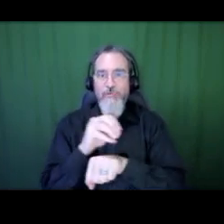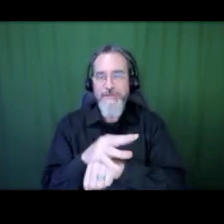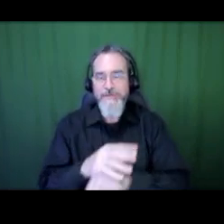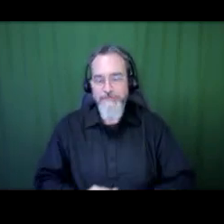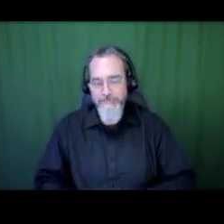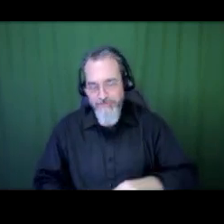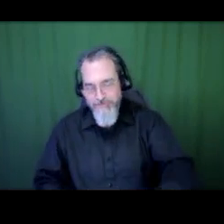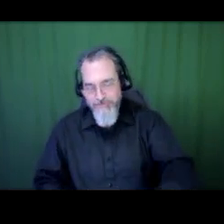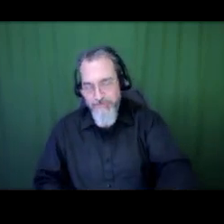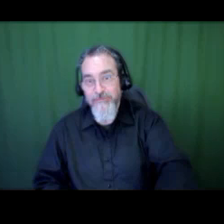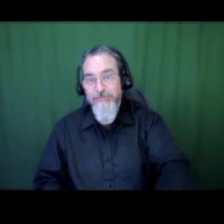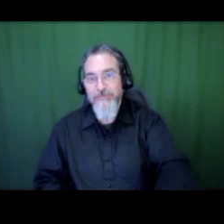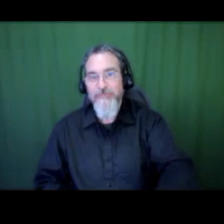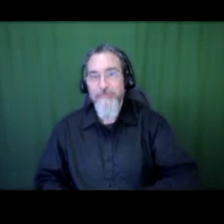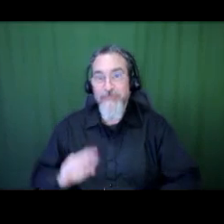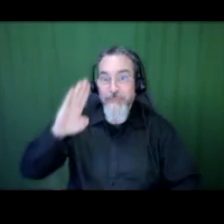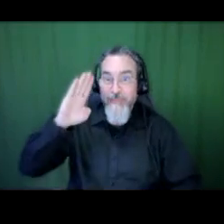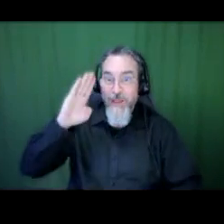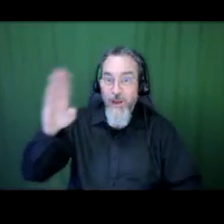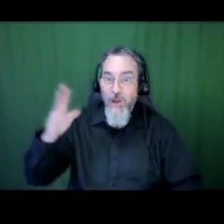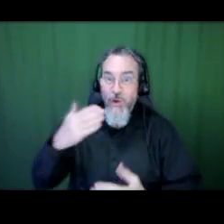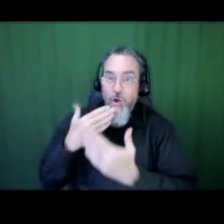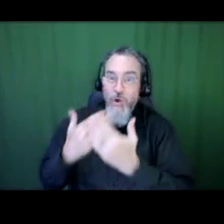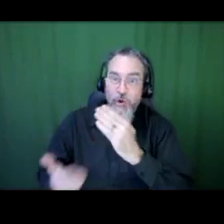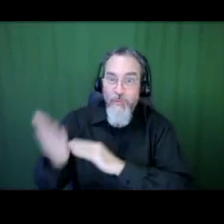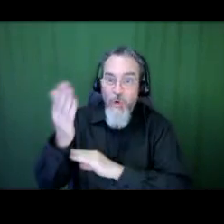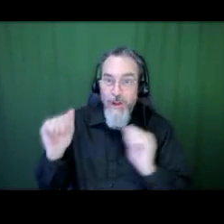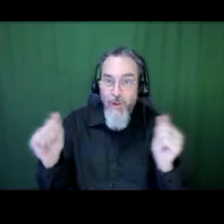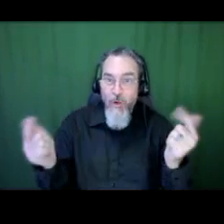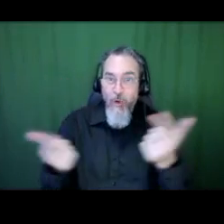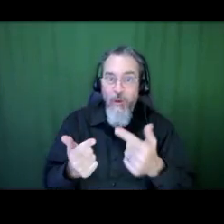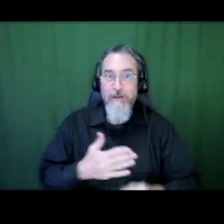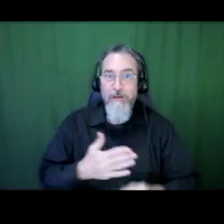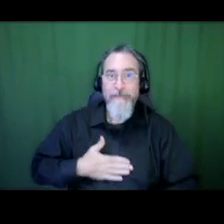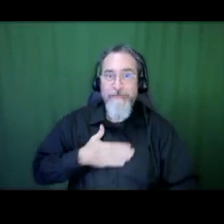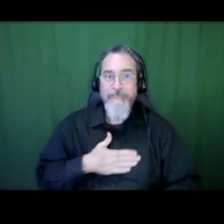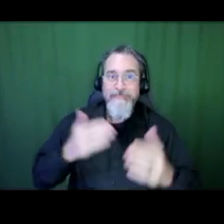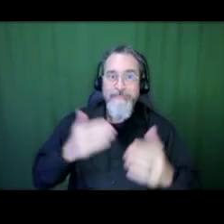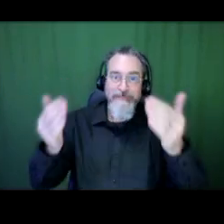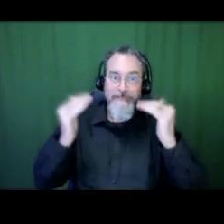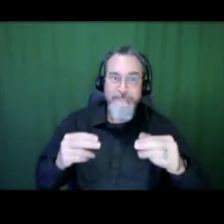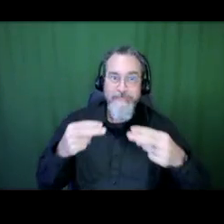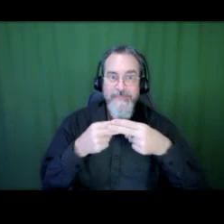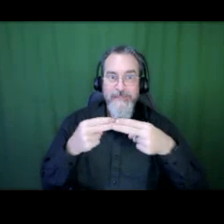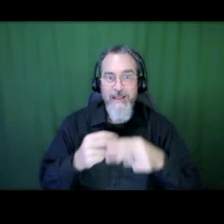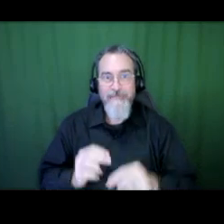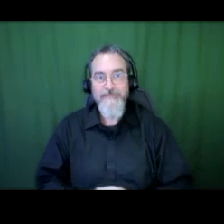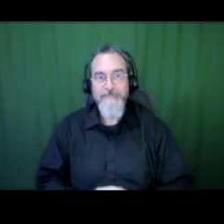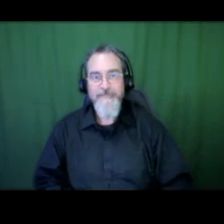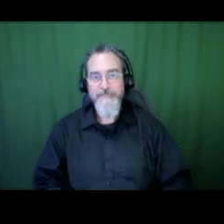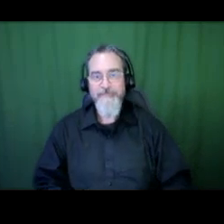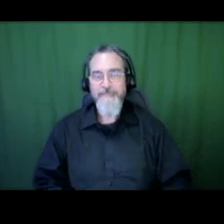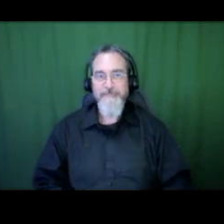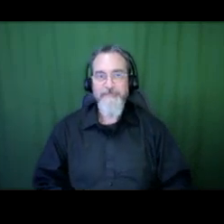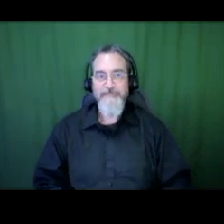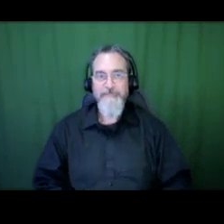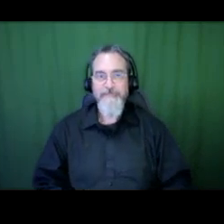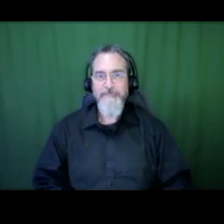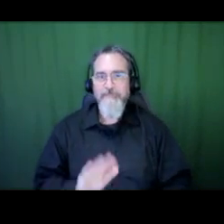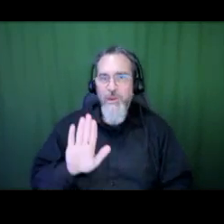morning, everyone. Next slide. And